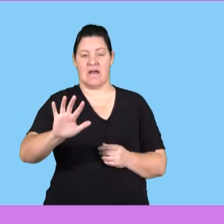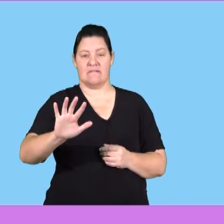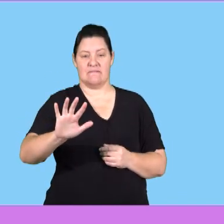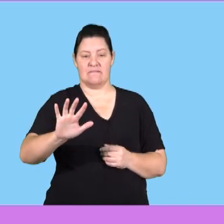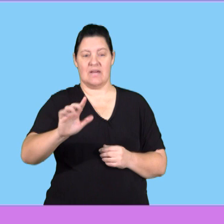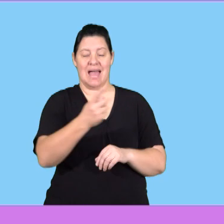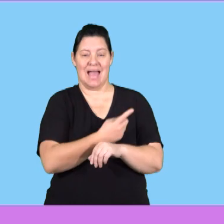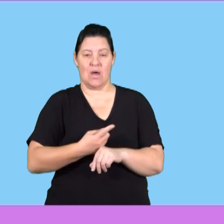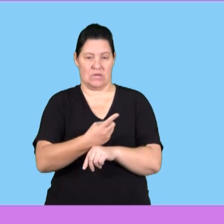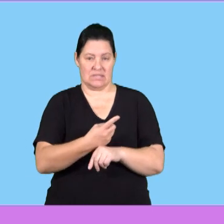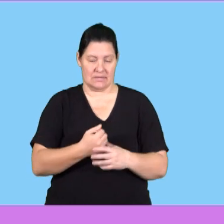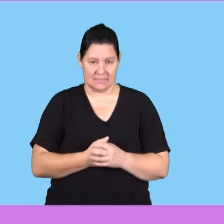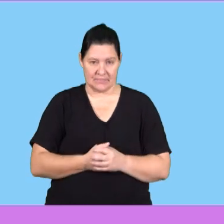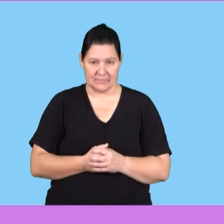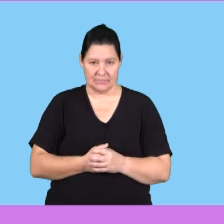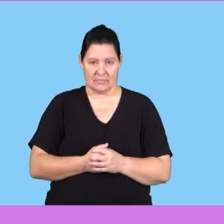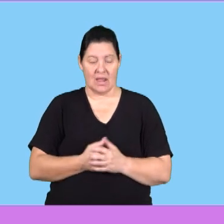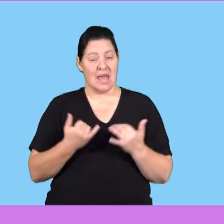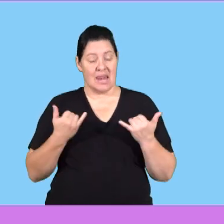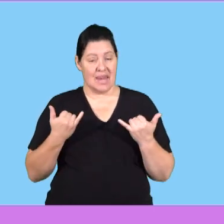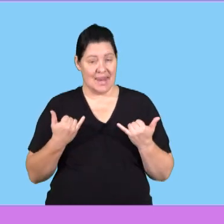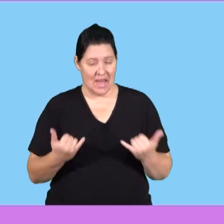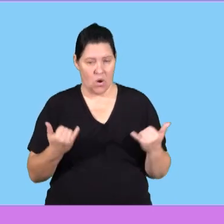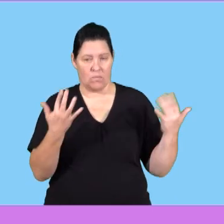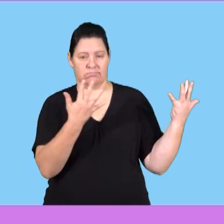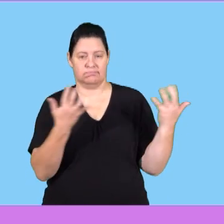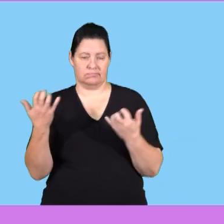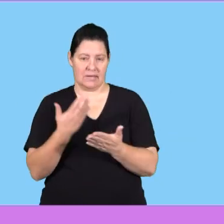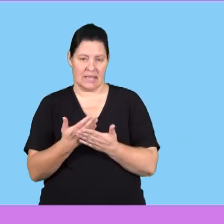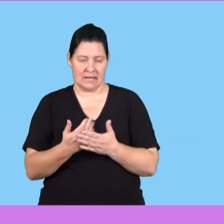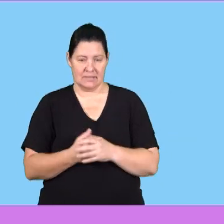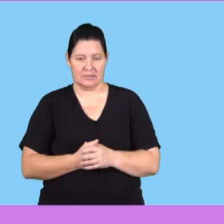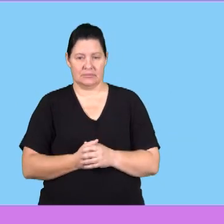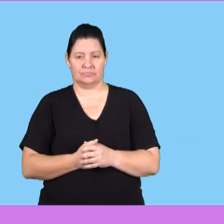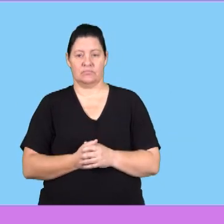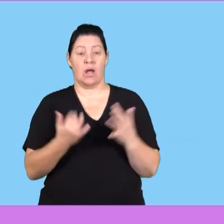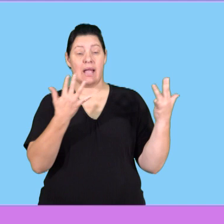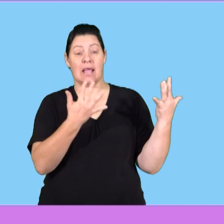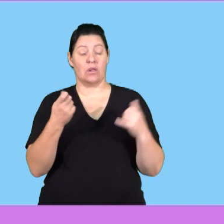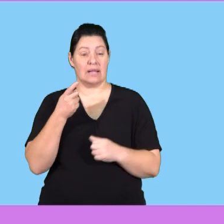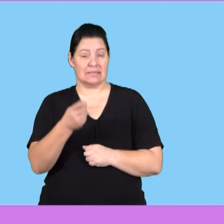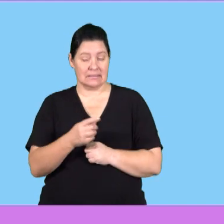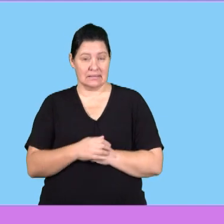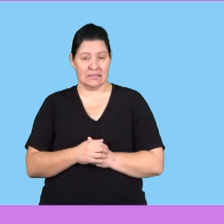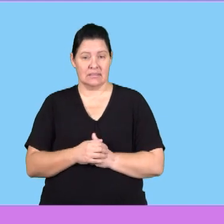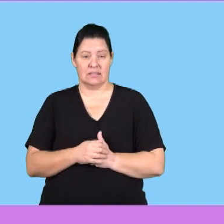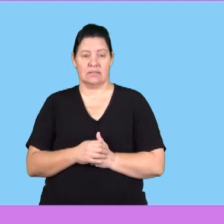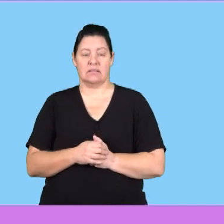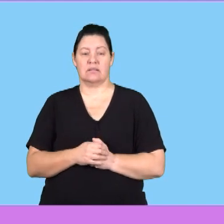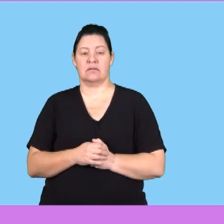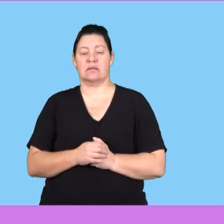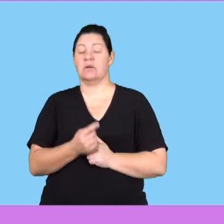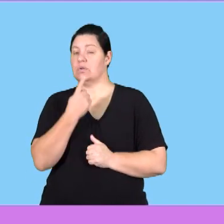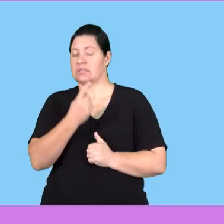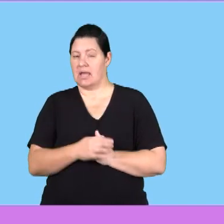0.5 hours. So now we can calculate. Therefore, to calculate the speed,